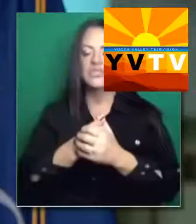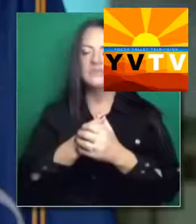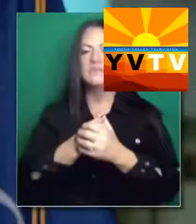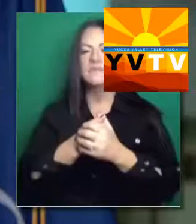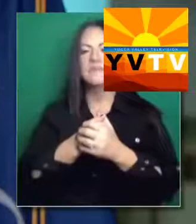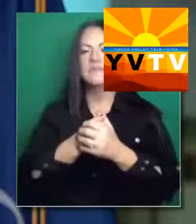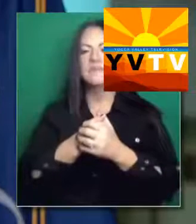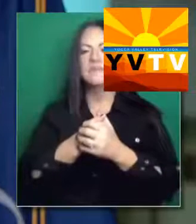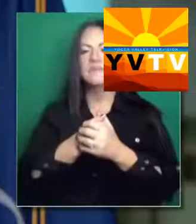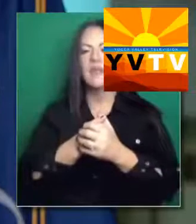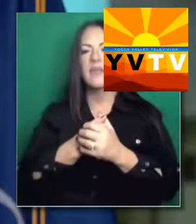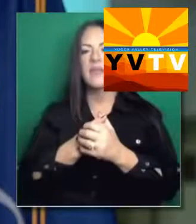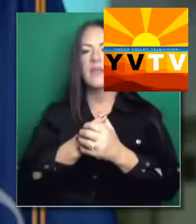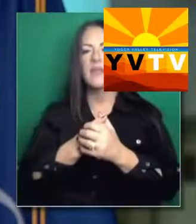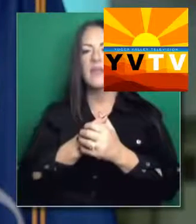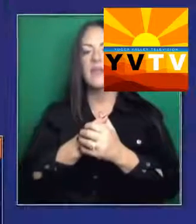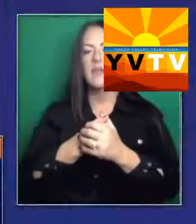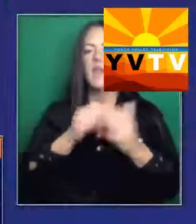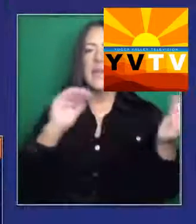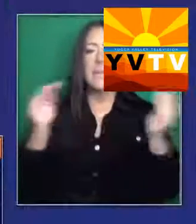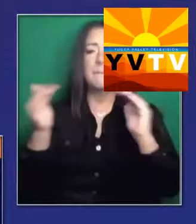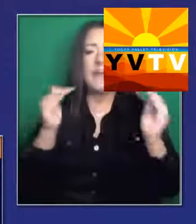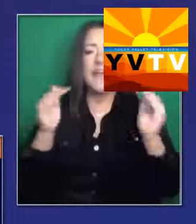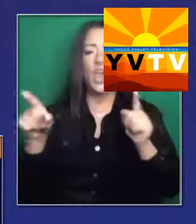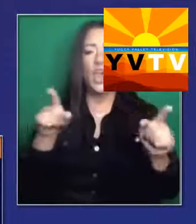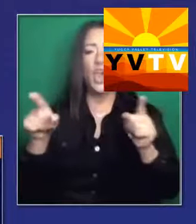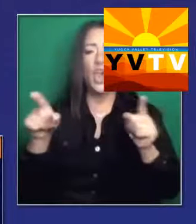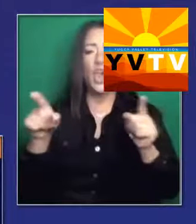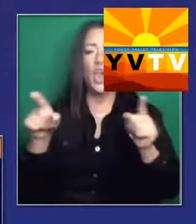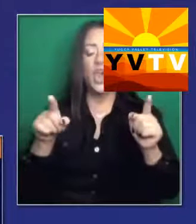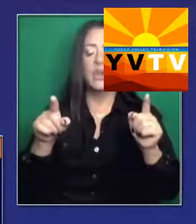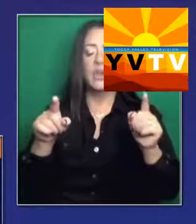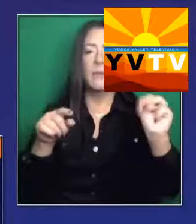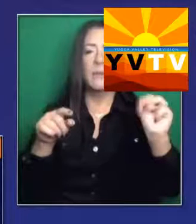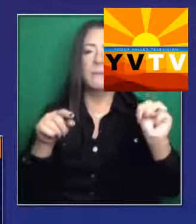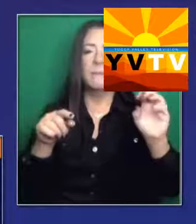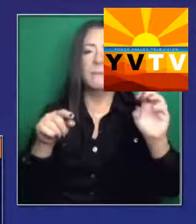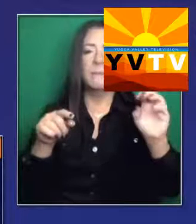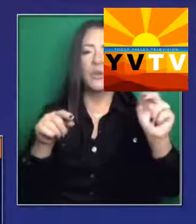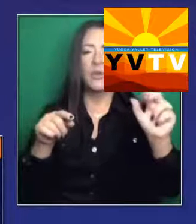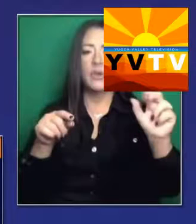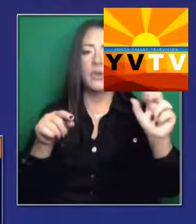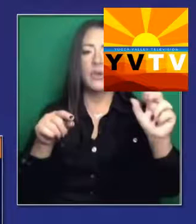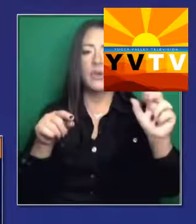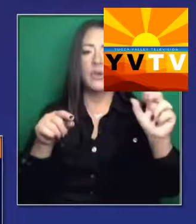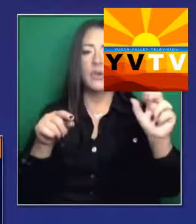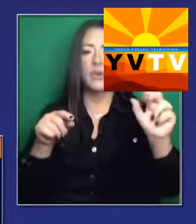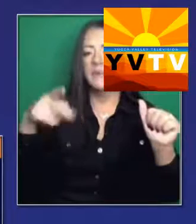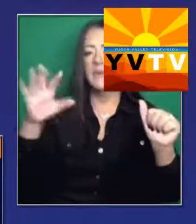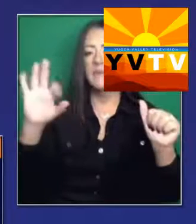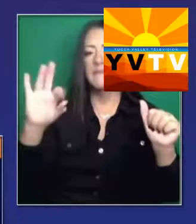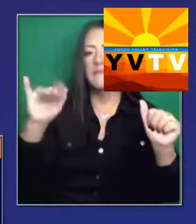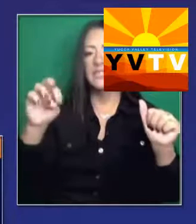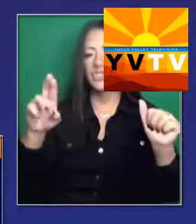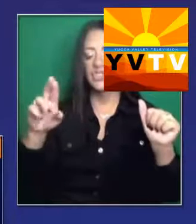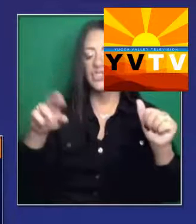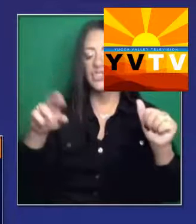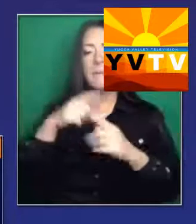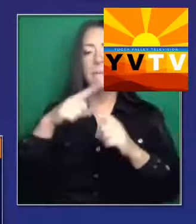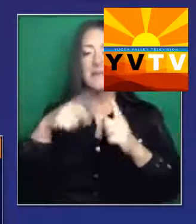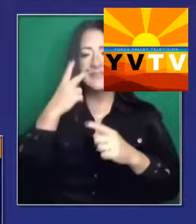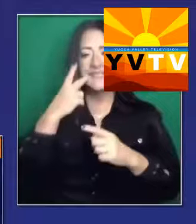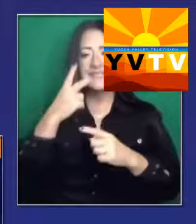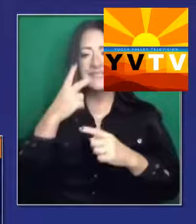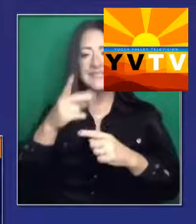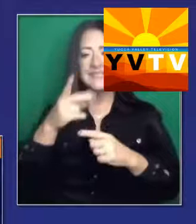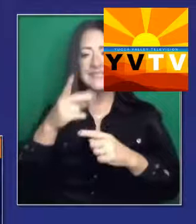Moderna versus the Pfizer. Let me just answer the second part of your question as it relates to some of the early hiccups with Pfizer. We actually have experienced